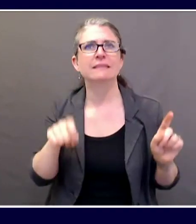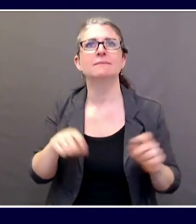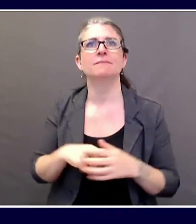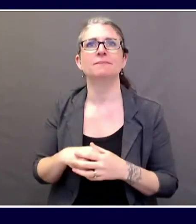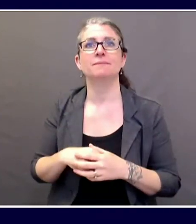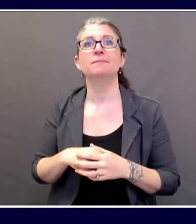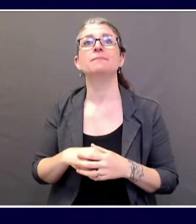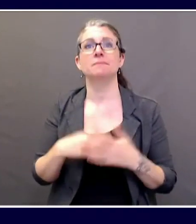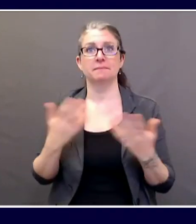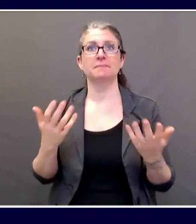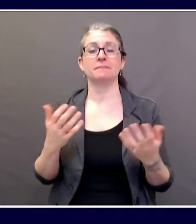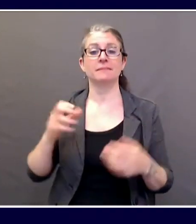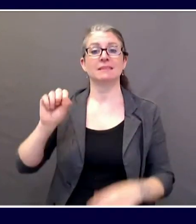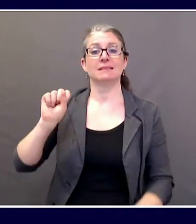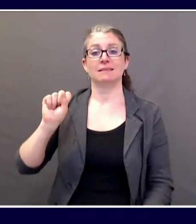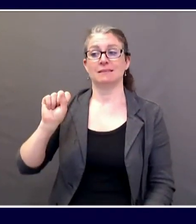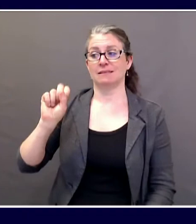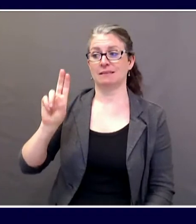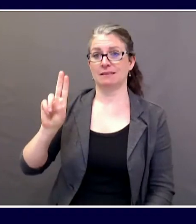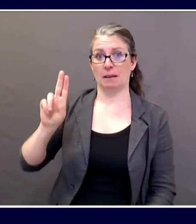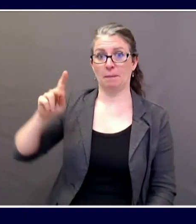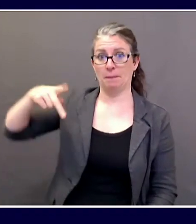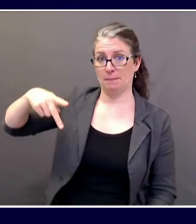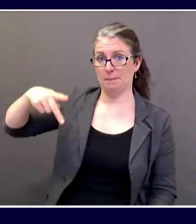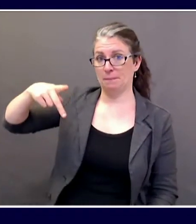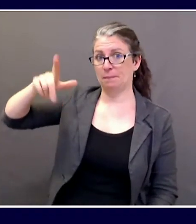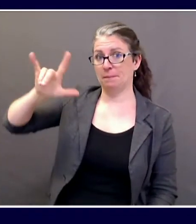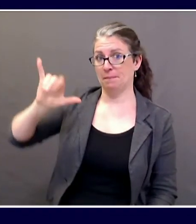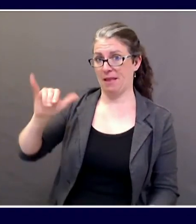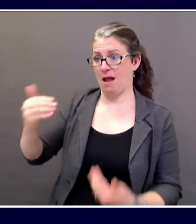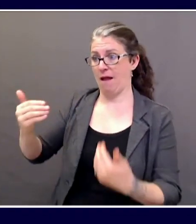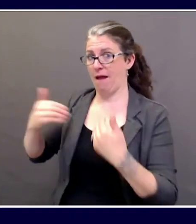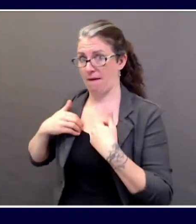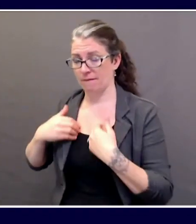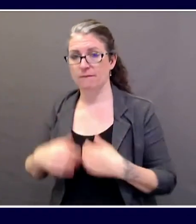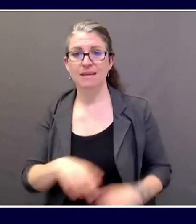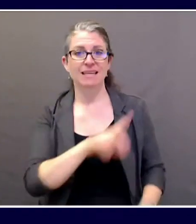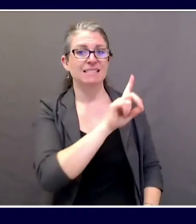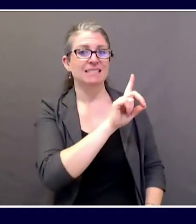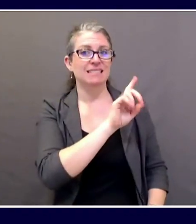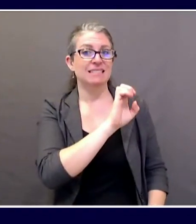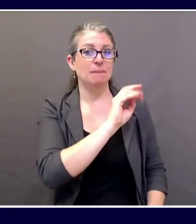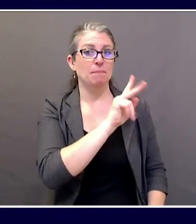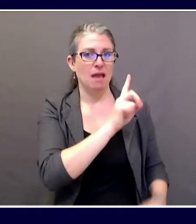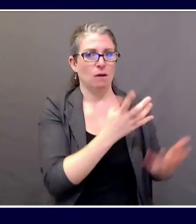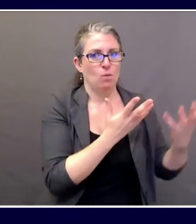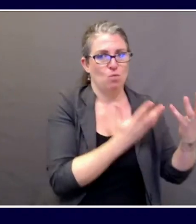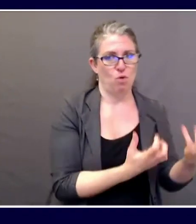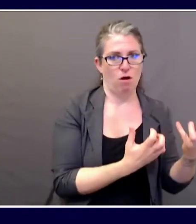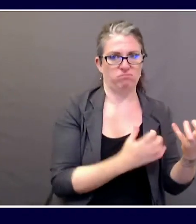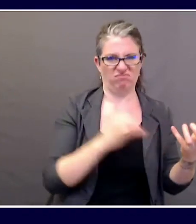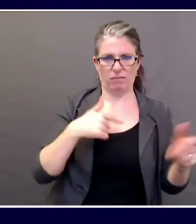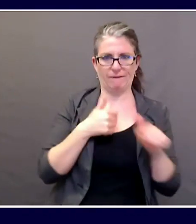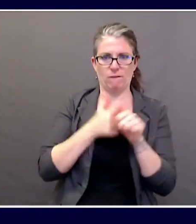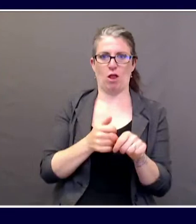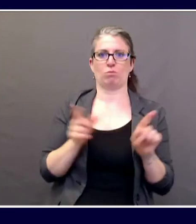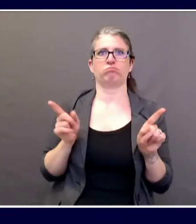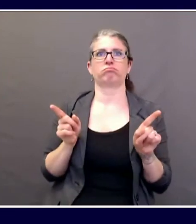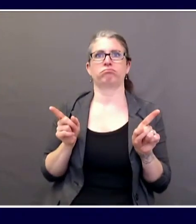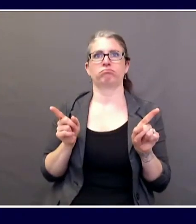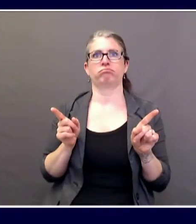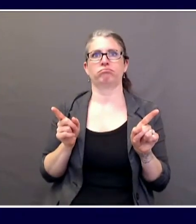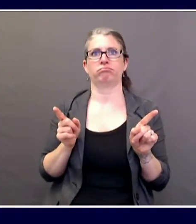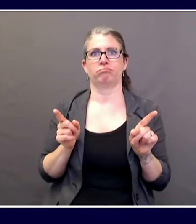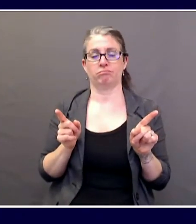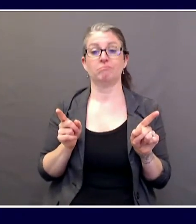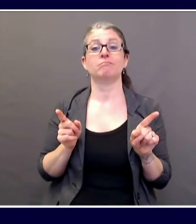where you started. There are a number of factors that influence what the demand for vaccine is. The first is, first of all, how many